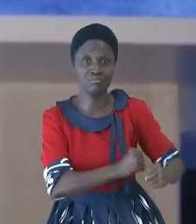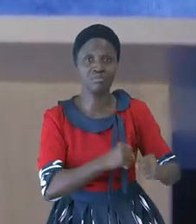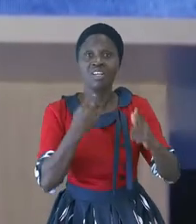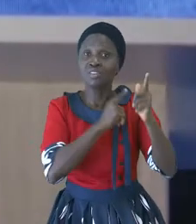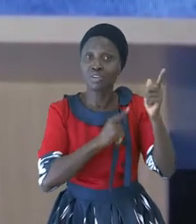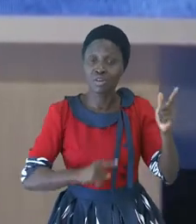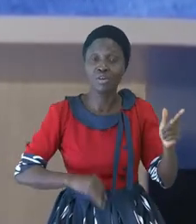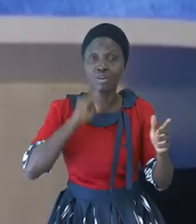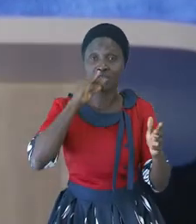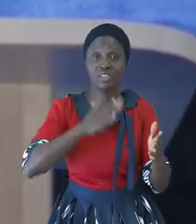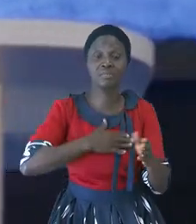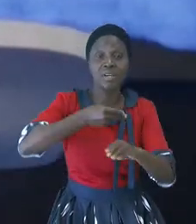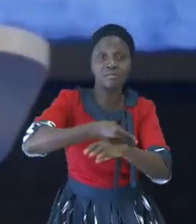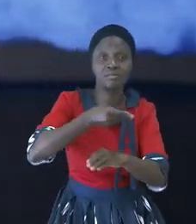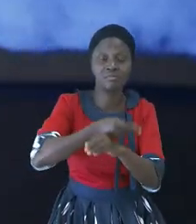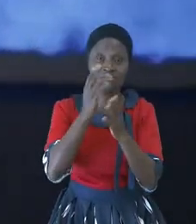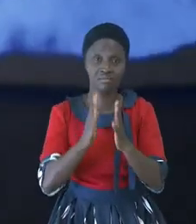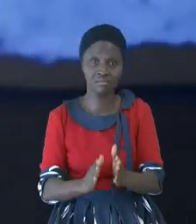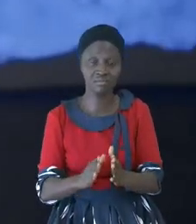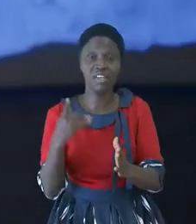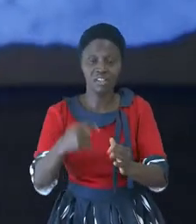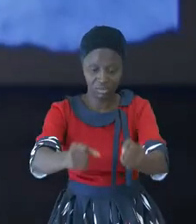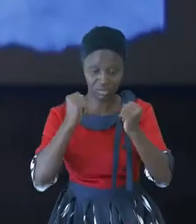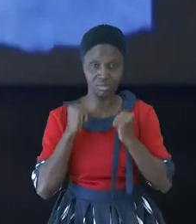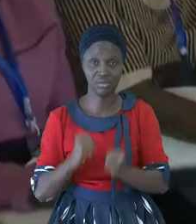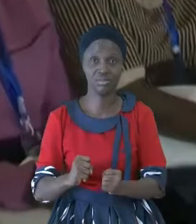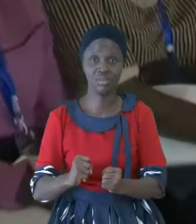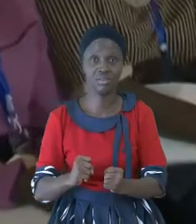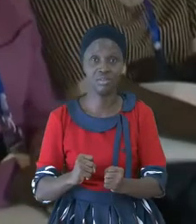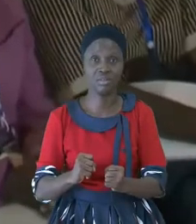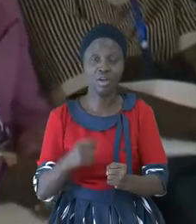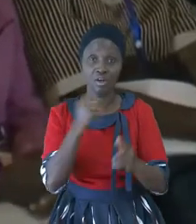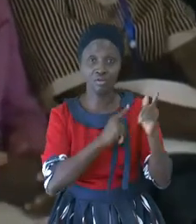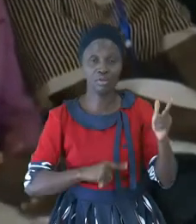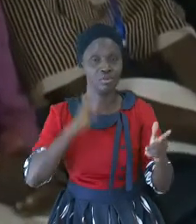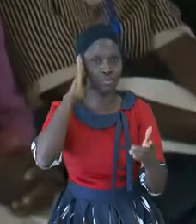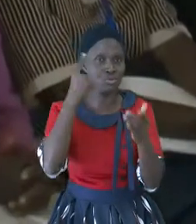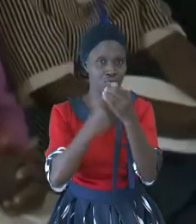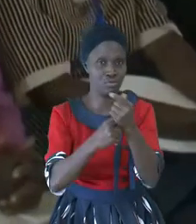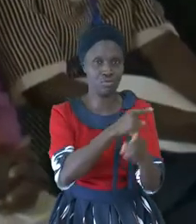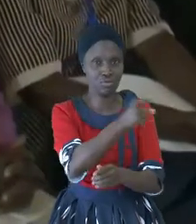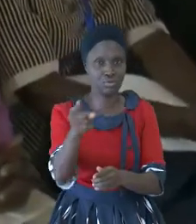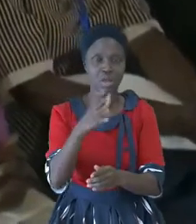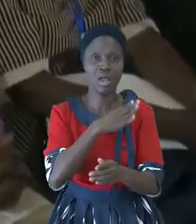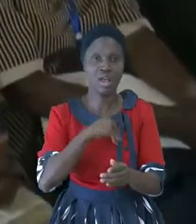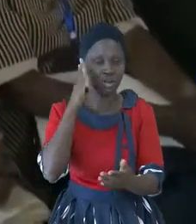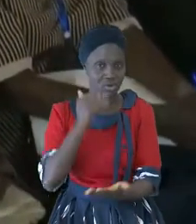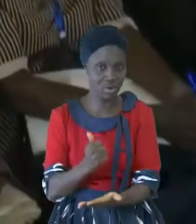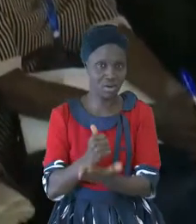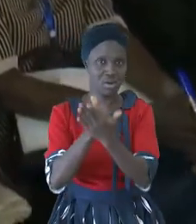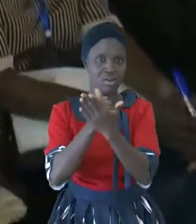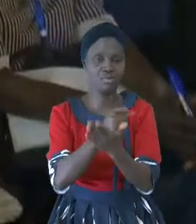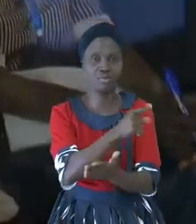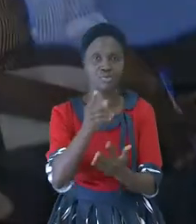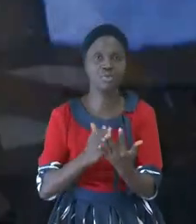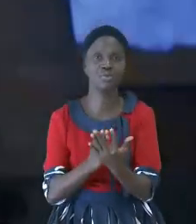vigor. The strength of the Lord will uphold you. and he will carry you through. The Lord is my